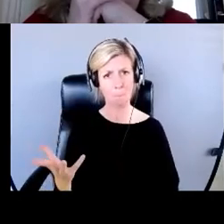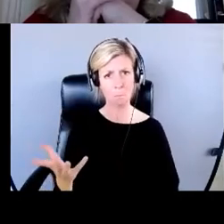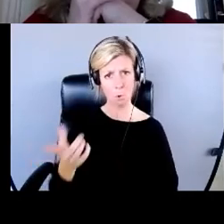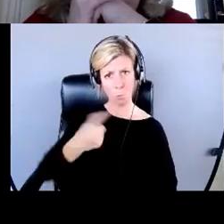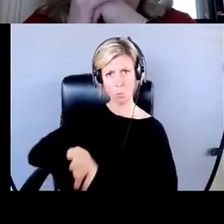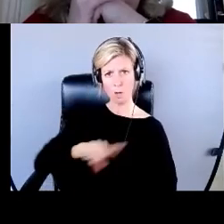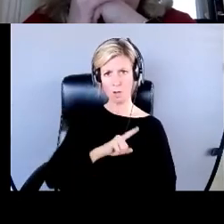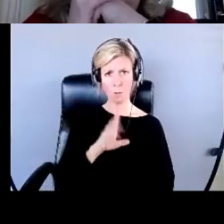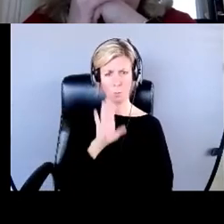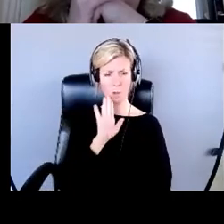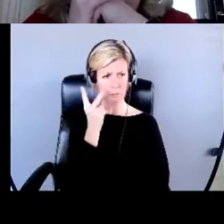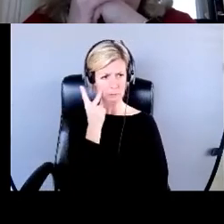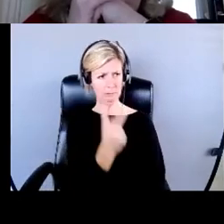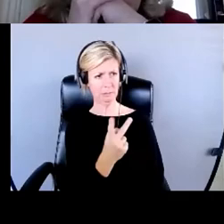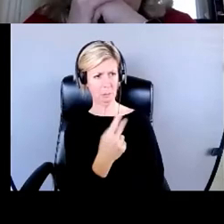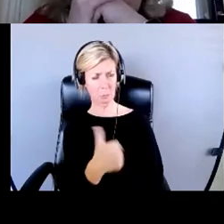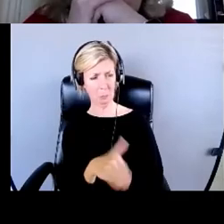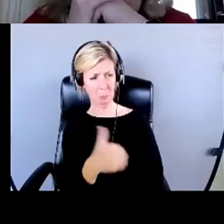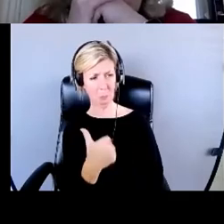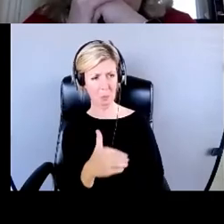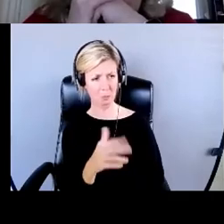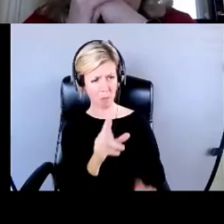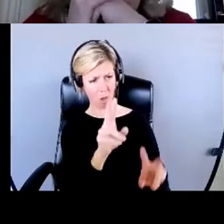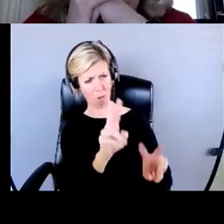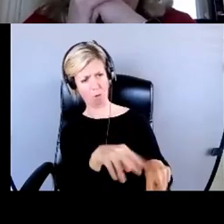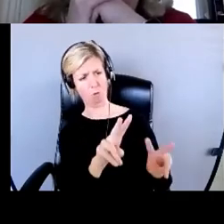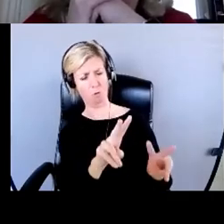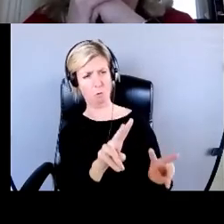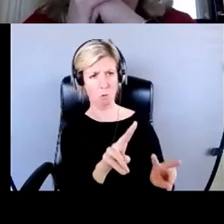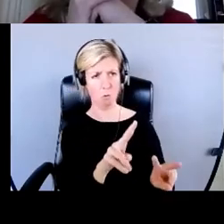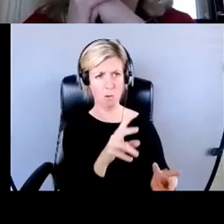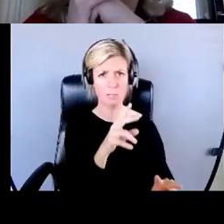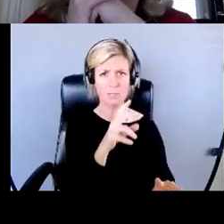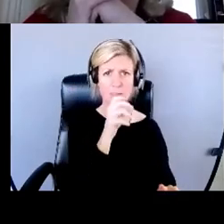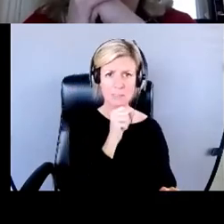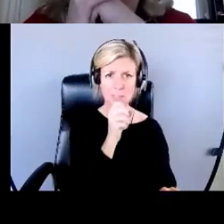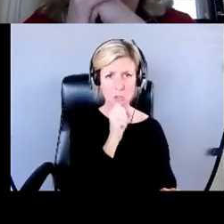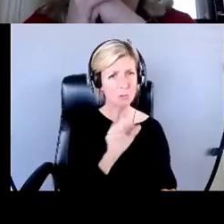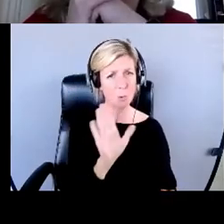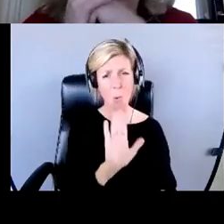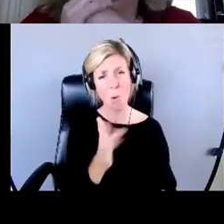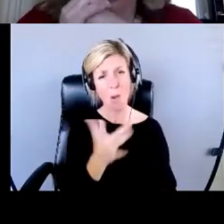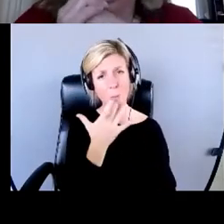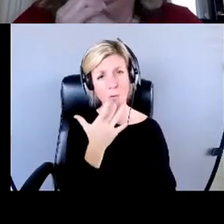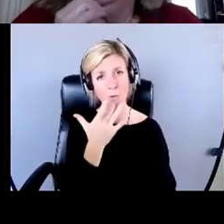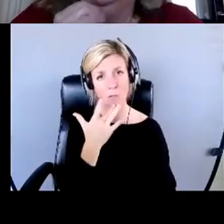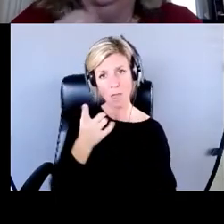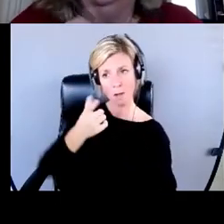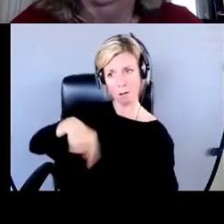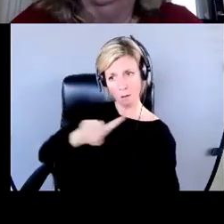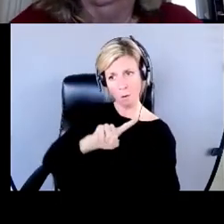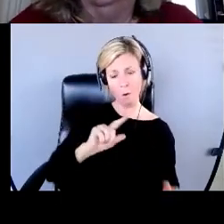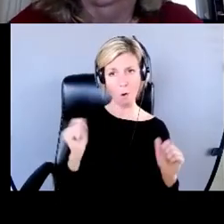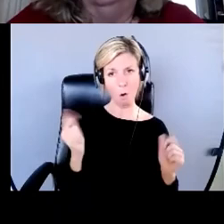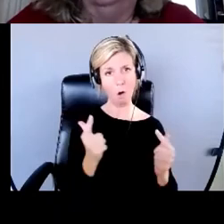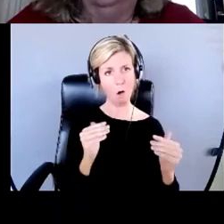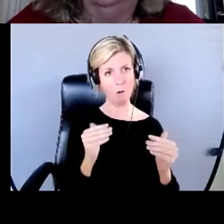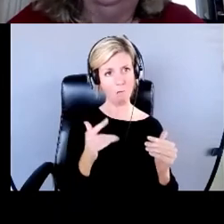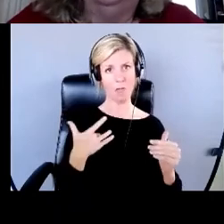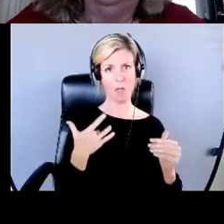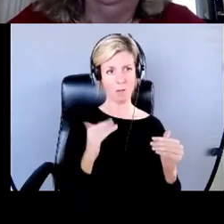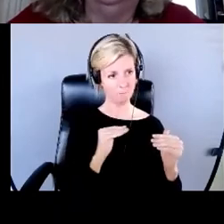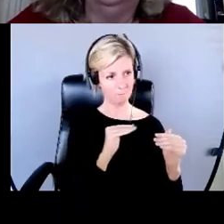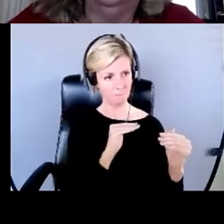that we could aim for a world where everybody feels valued and respected, and that we certainly do that in